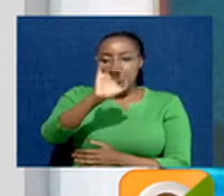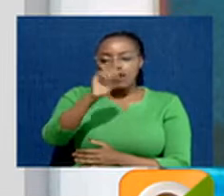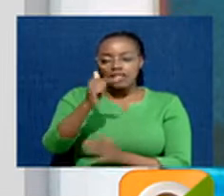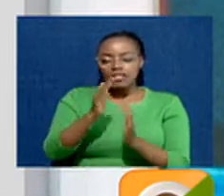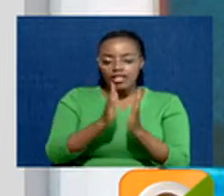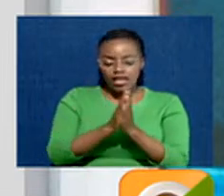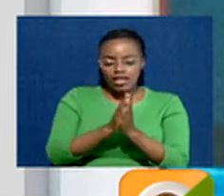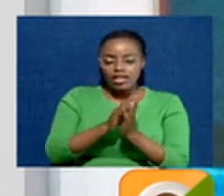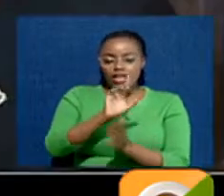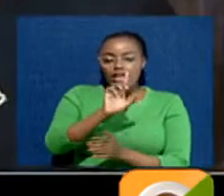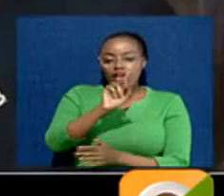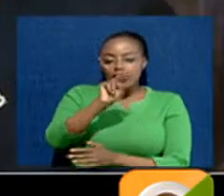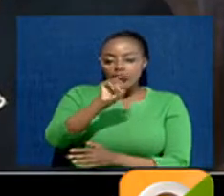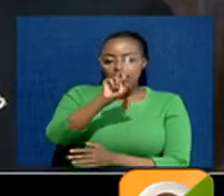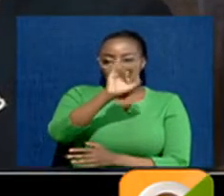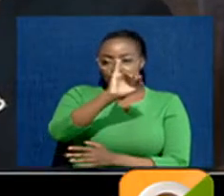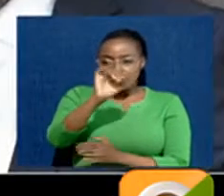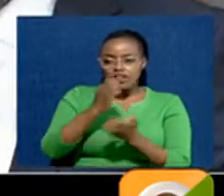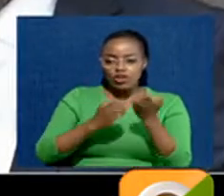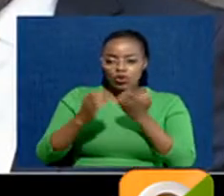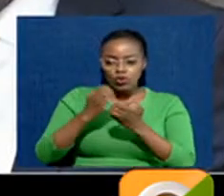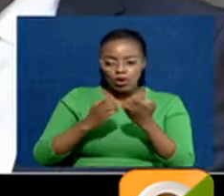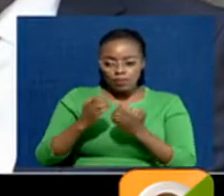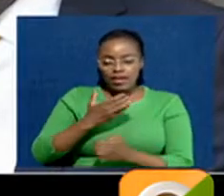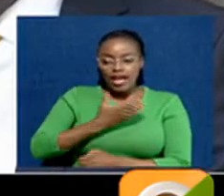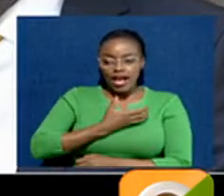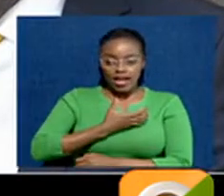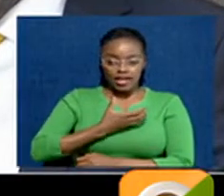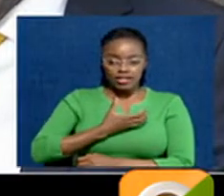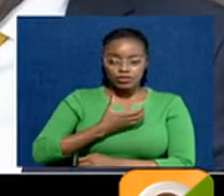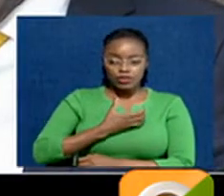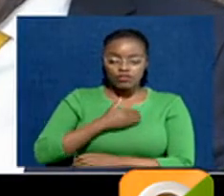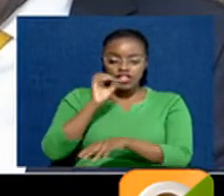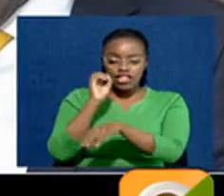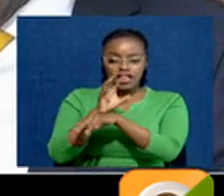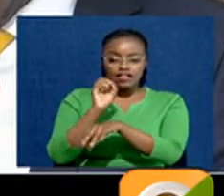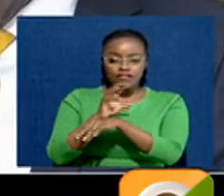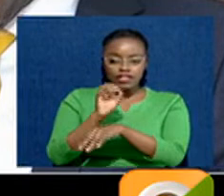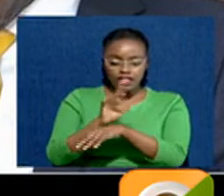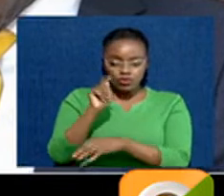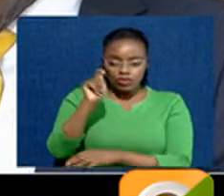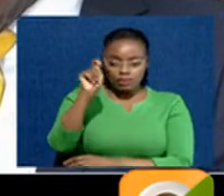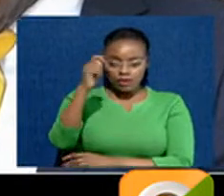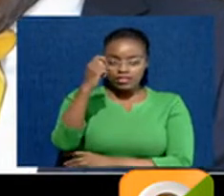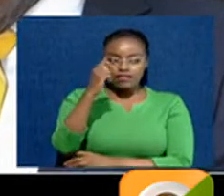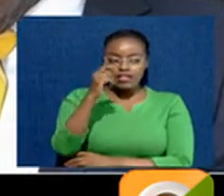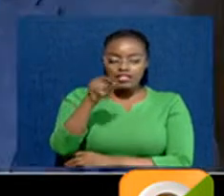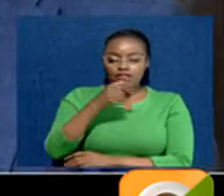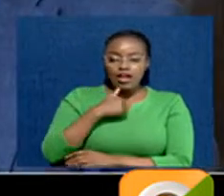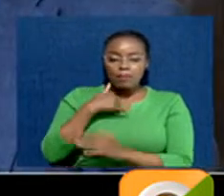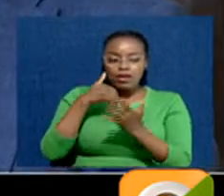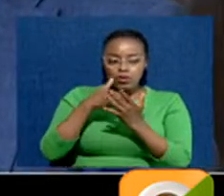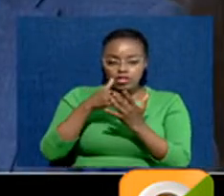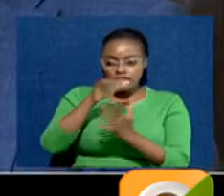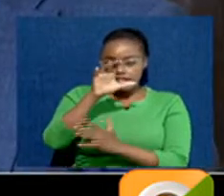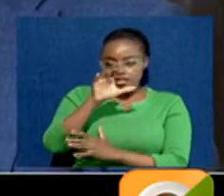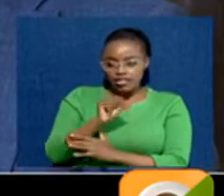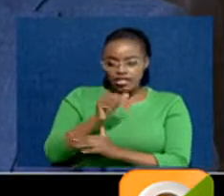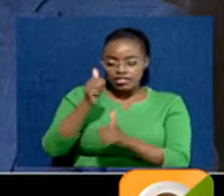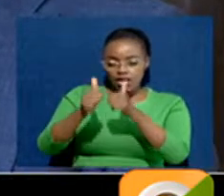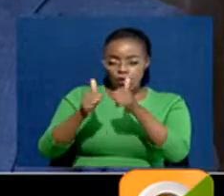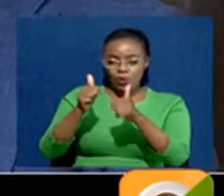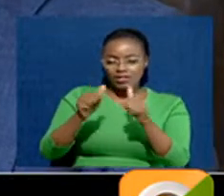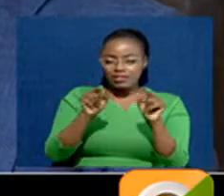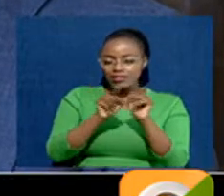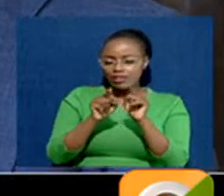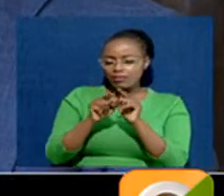D, the Chairperson of the Economic Council of Advisors to the President. They will now be sitting in cabinet, which is